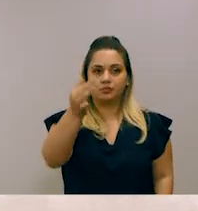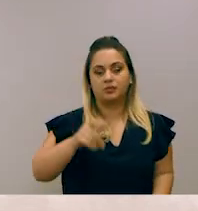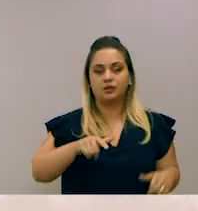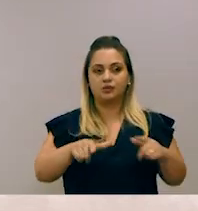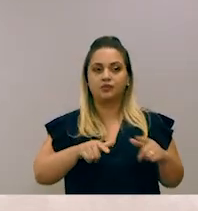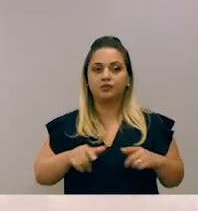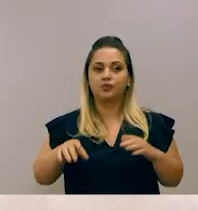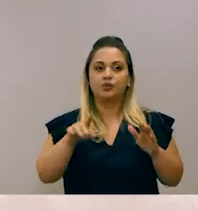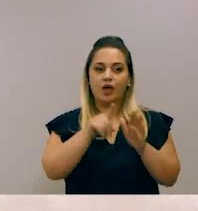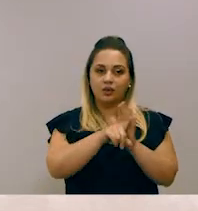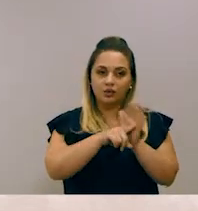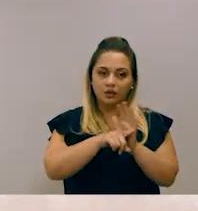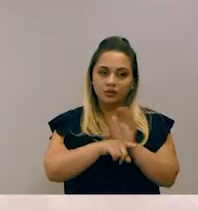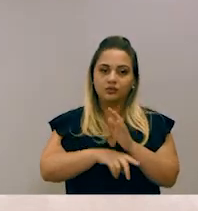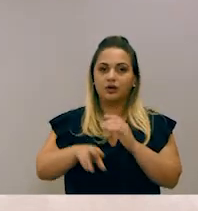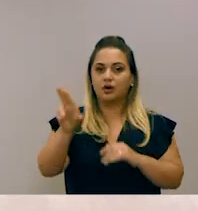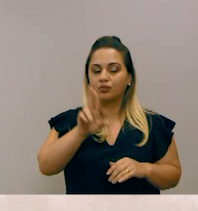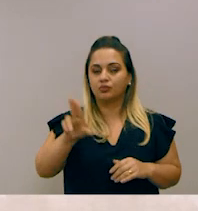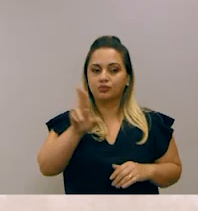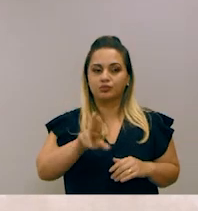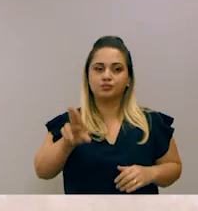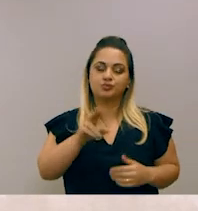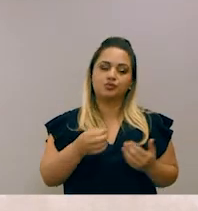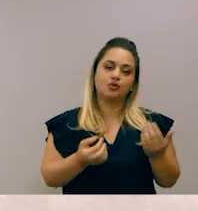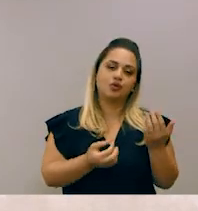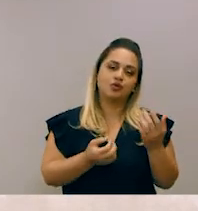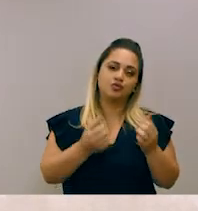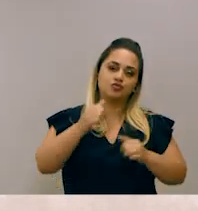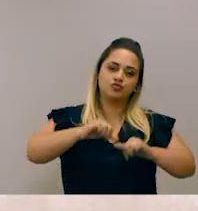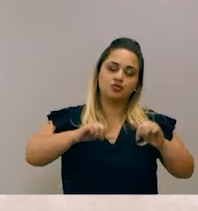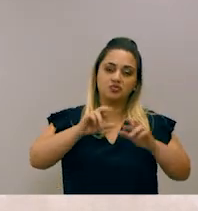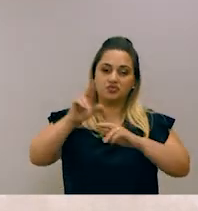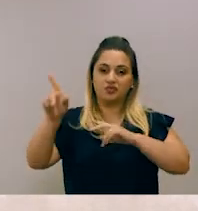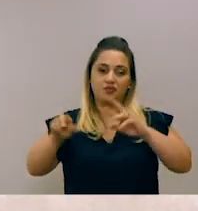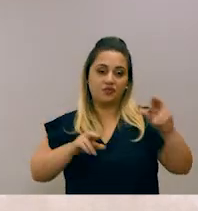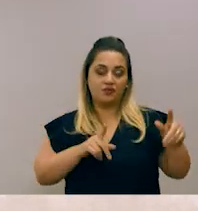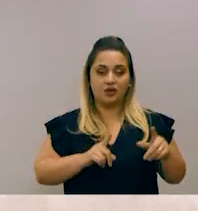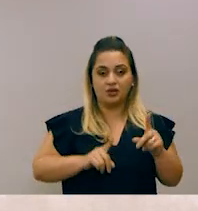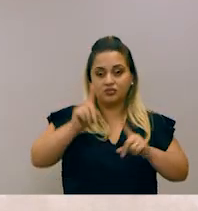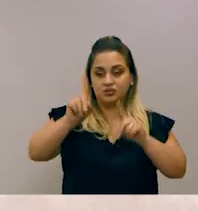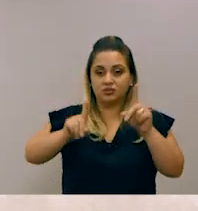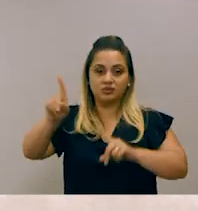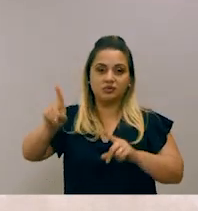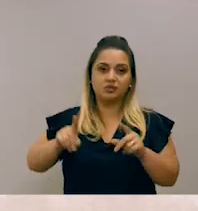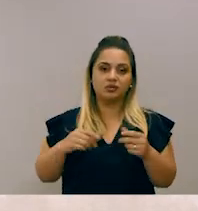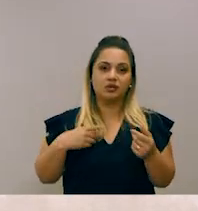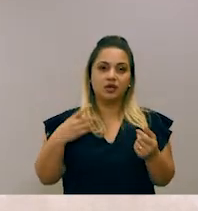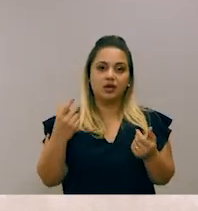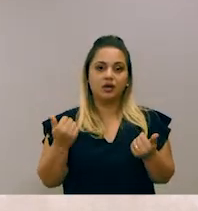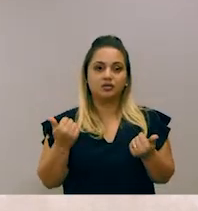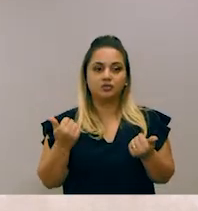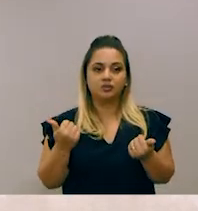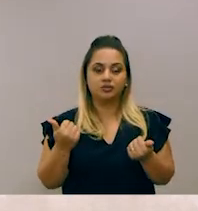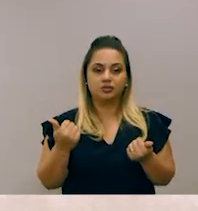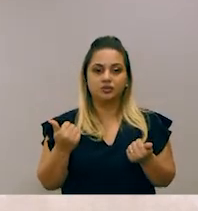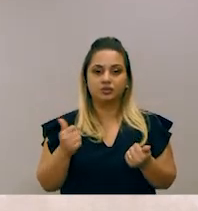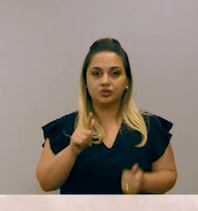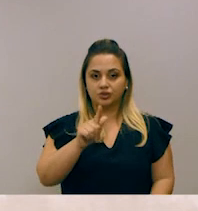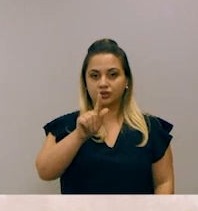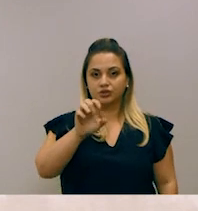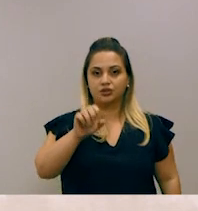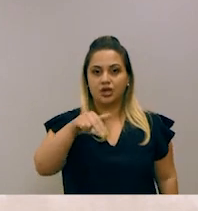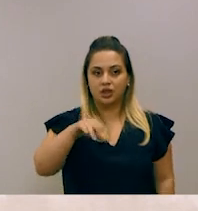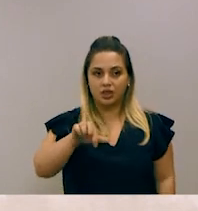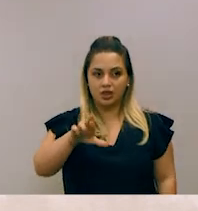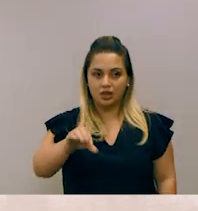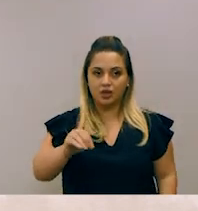Regarding the improvements for future works was to analyze the use of additional variables, because in the first moment I wanted to concentrate in